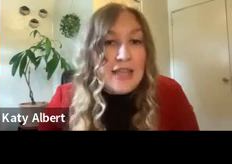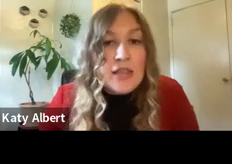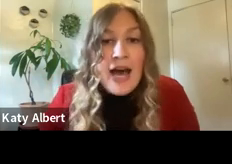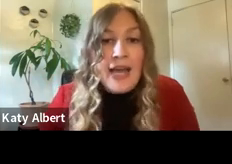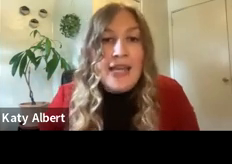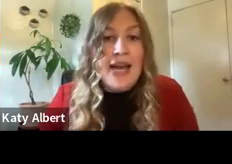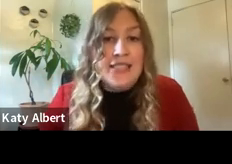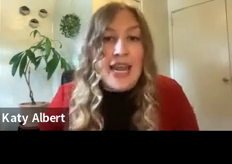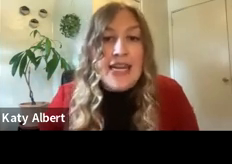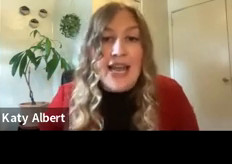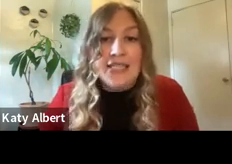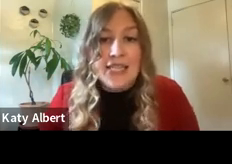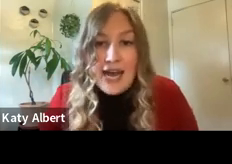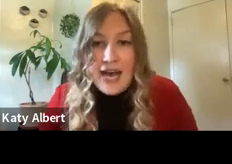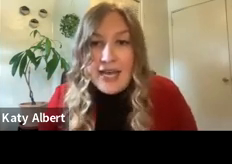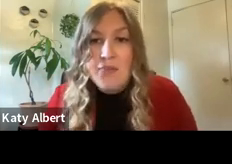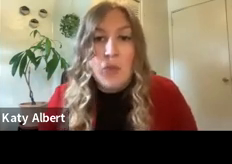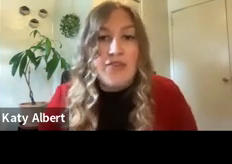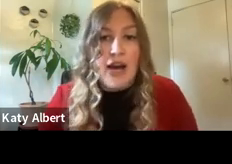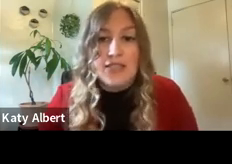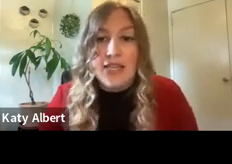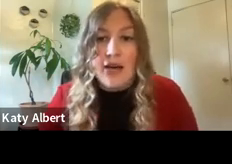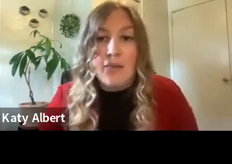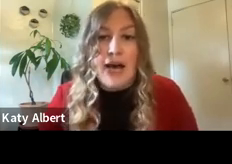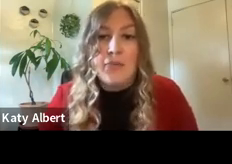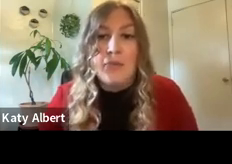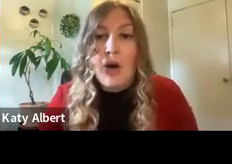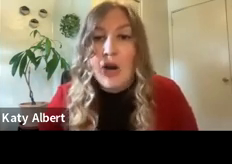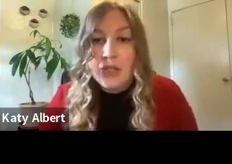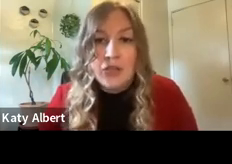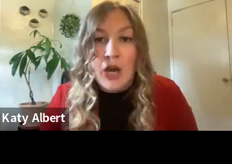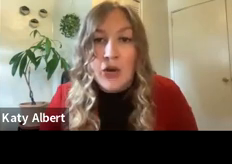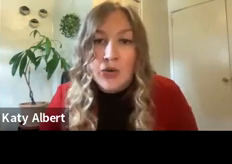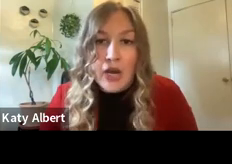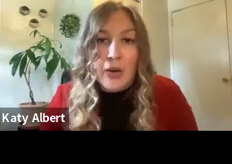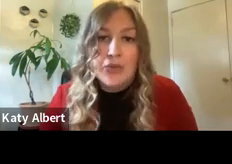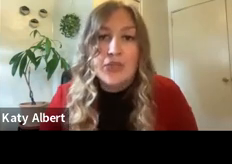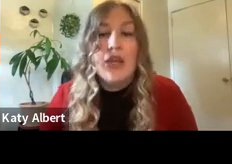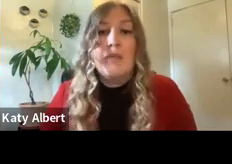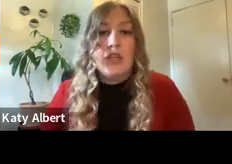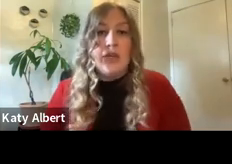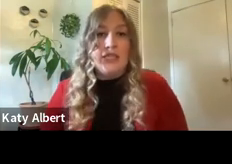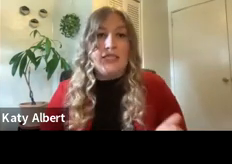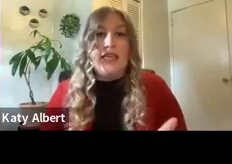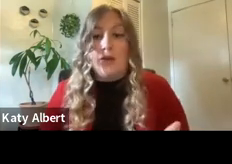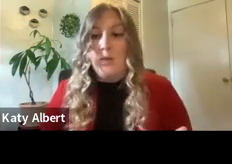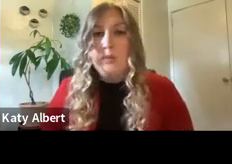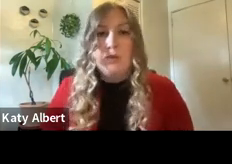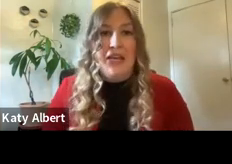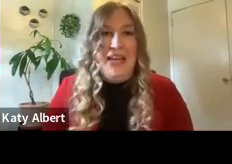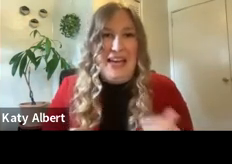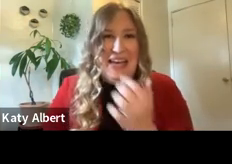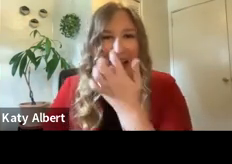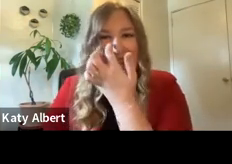a headline, a date and time. We've got some partner logos, but you can see that,